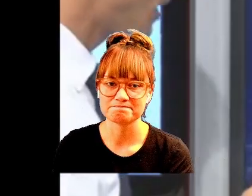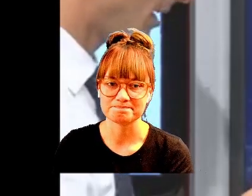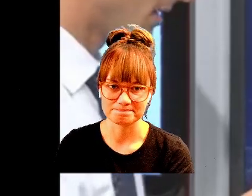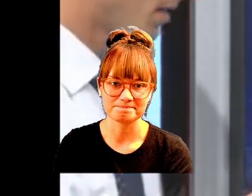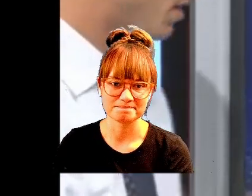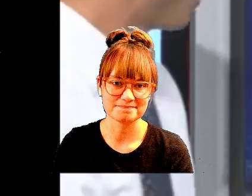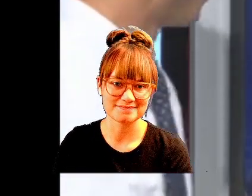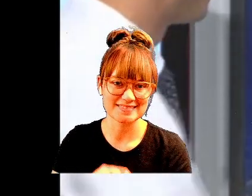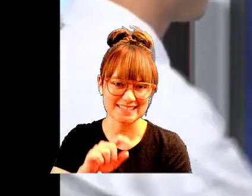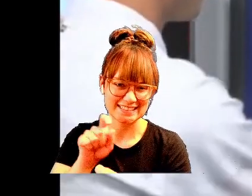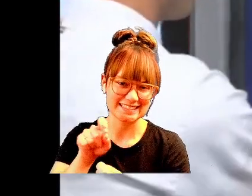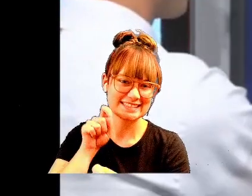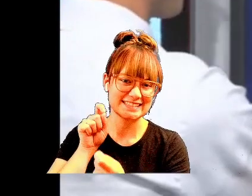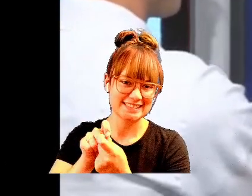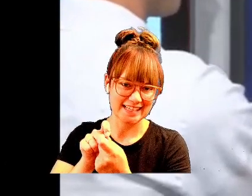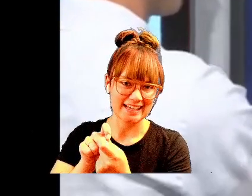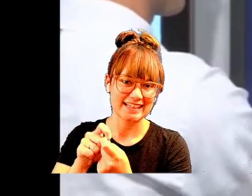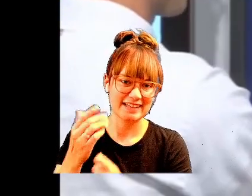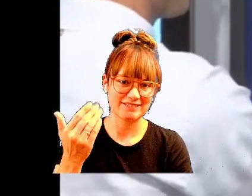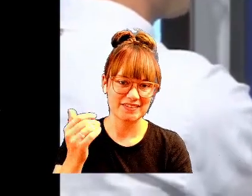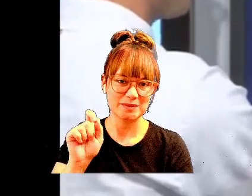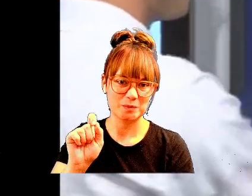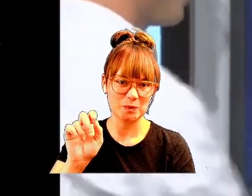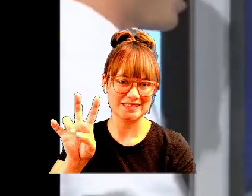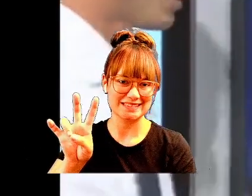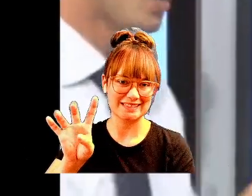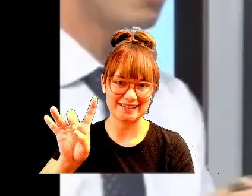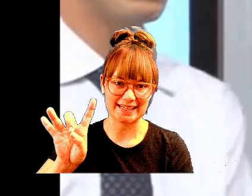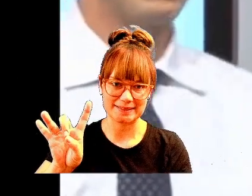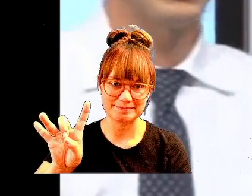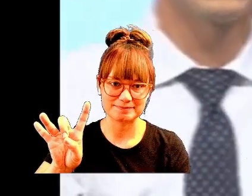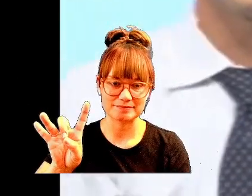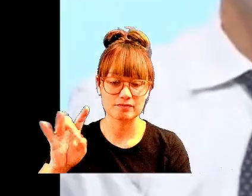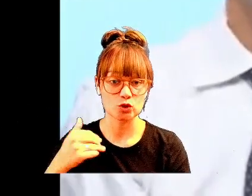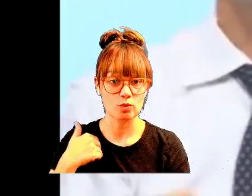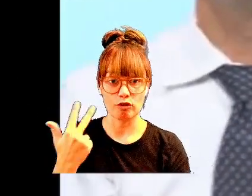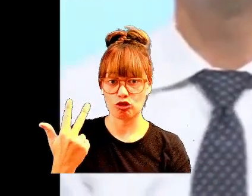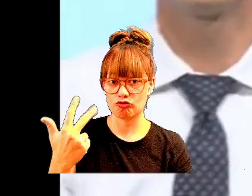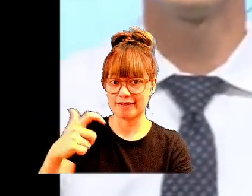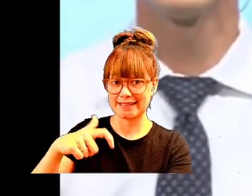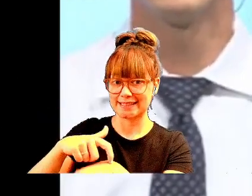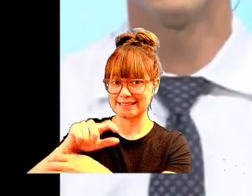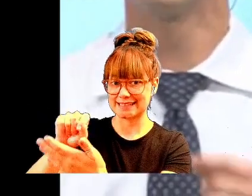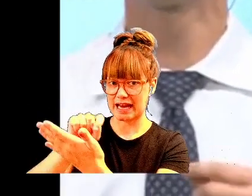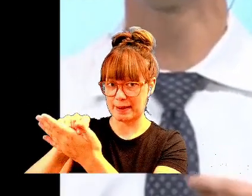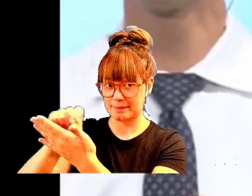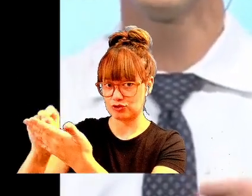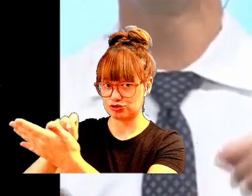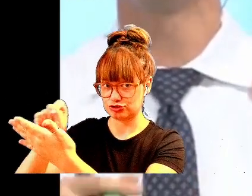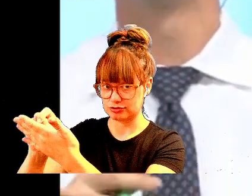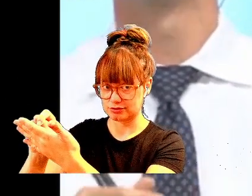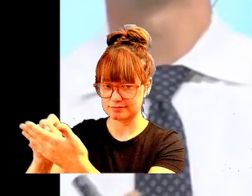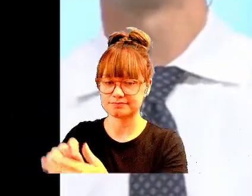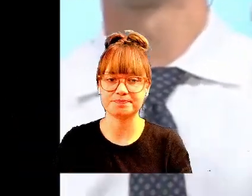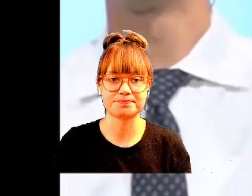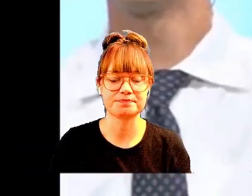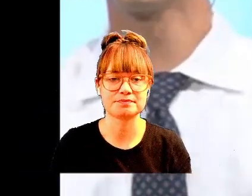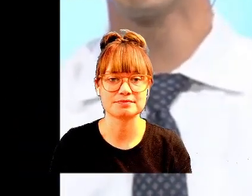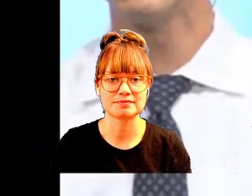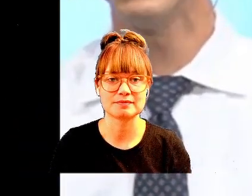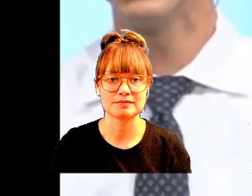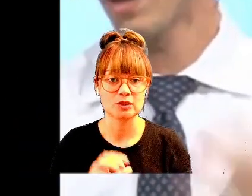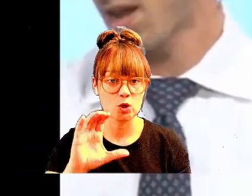So indeed, there are 3 time periods. Cobalt-60 over this time period would have gone